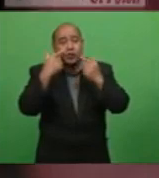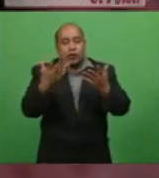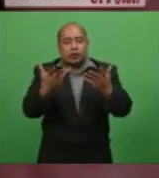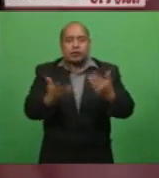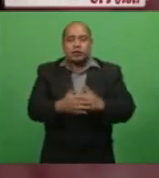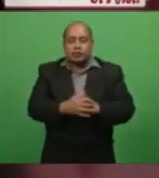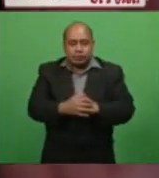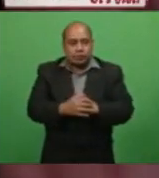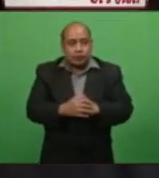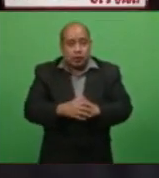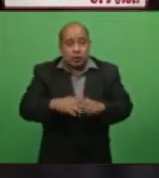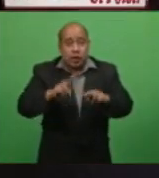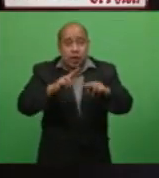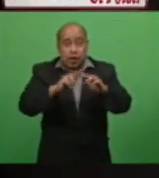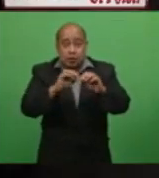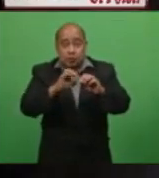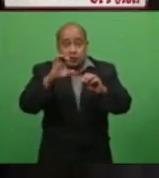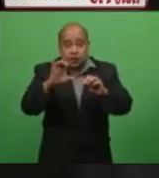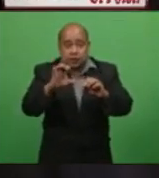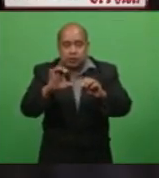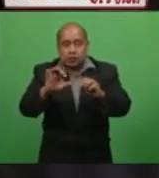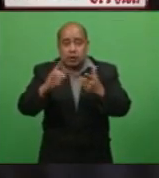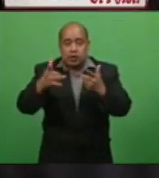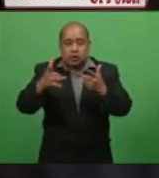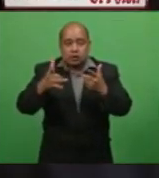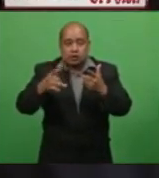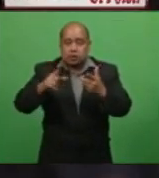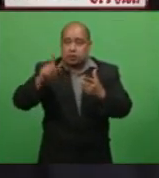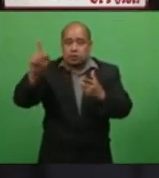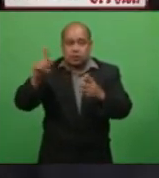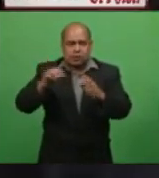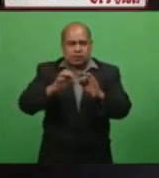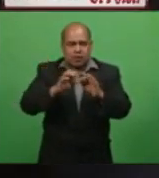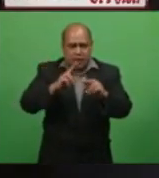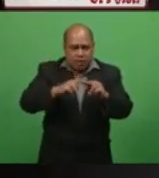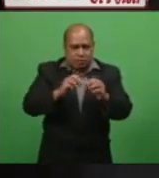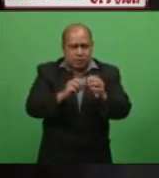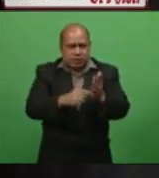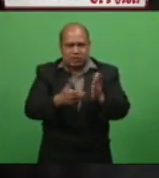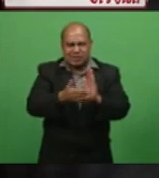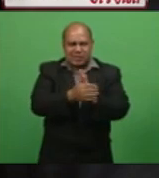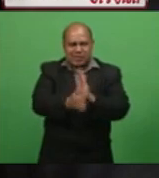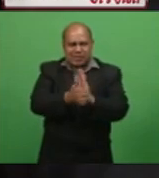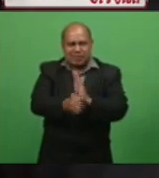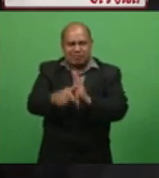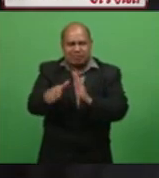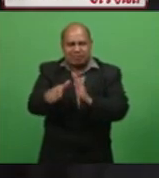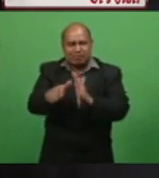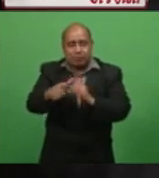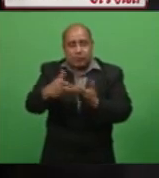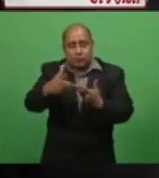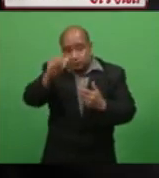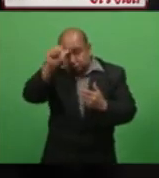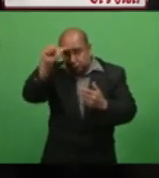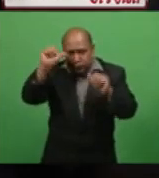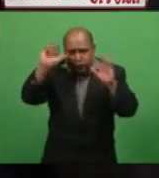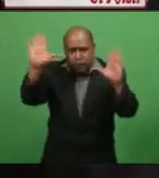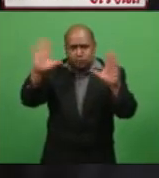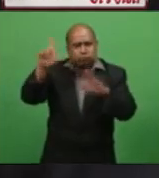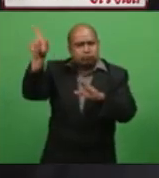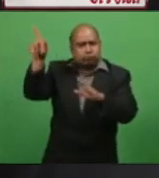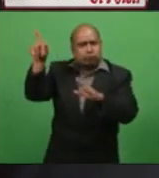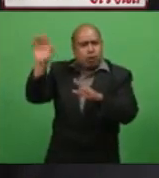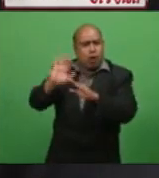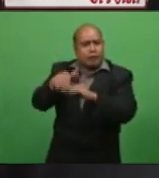with FTC Talent Media and Entertainment Limited, a company owned by Bollywood actor Sunil Shetty, who has embarked on a